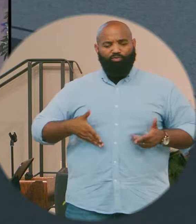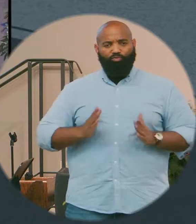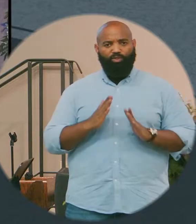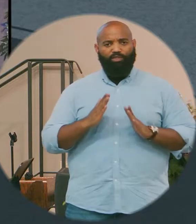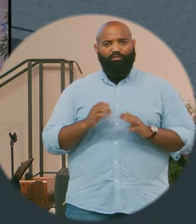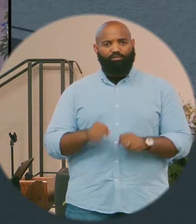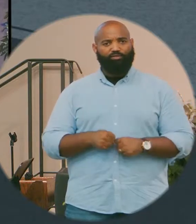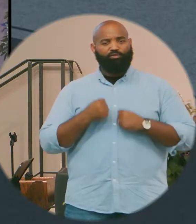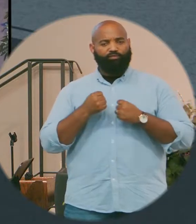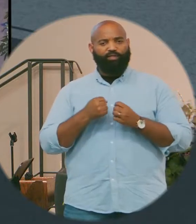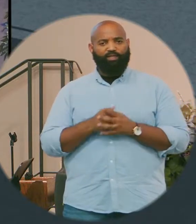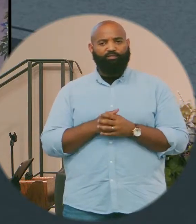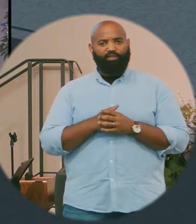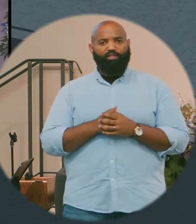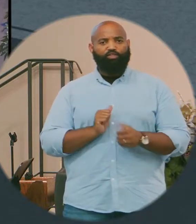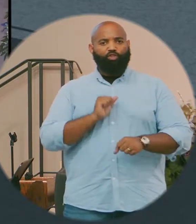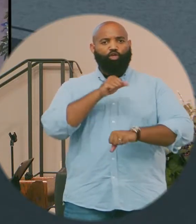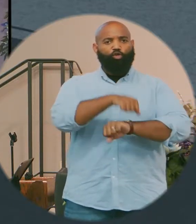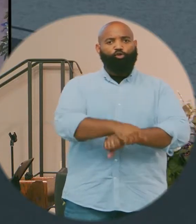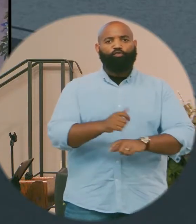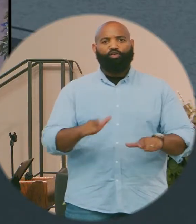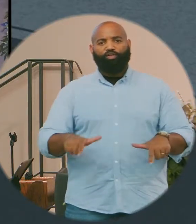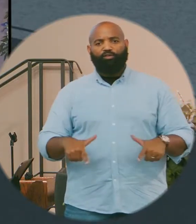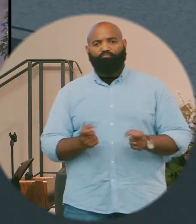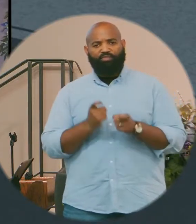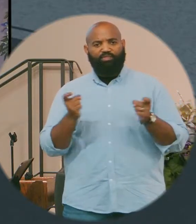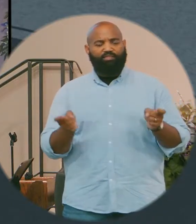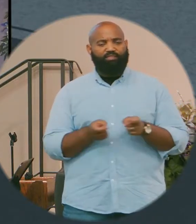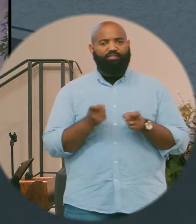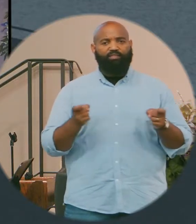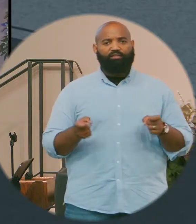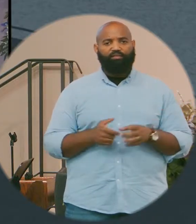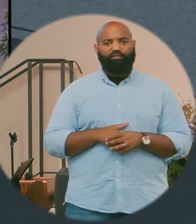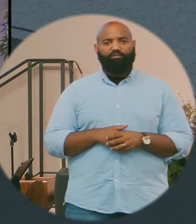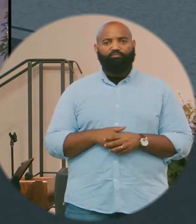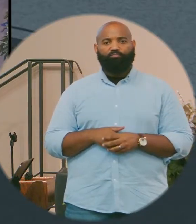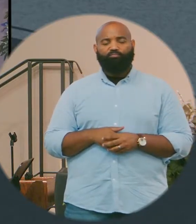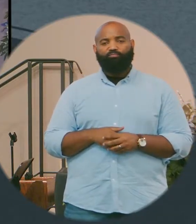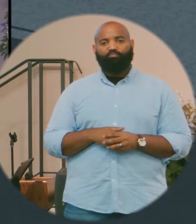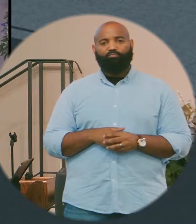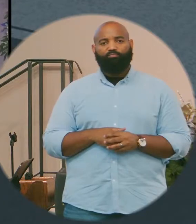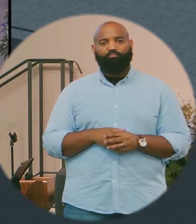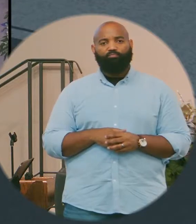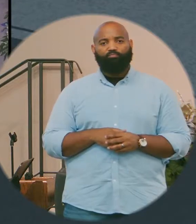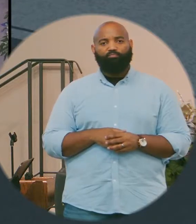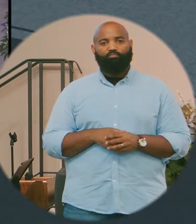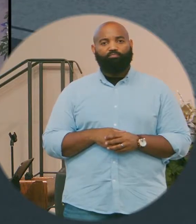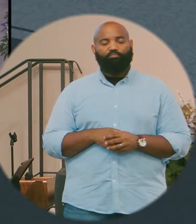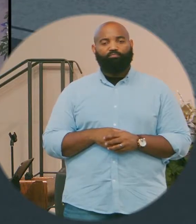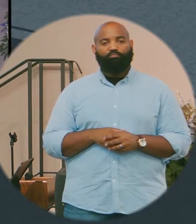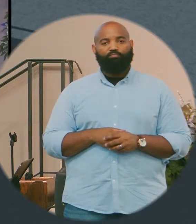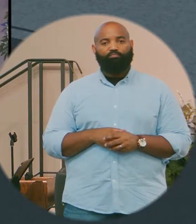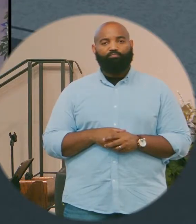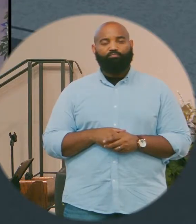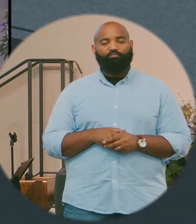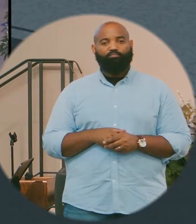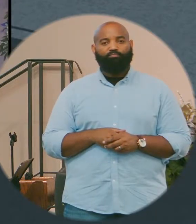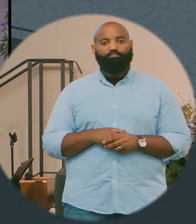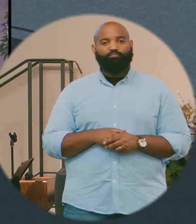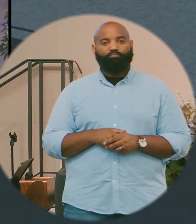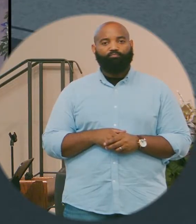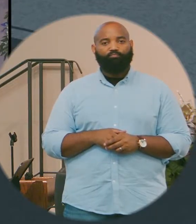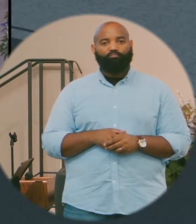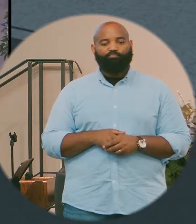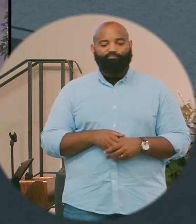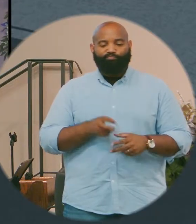sin. But also think about this. When you are a regular praiser like I try to be, then it's